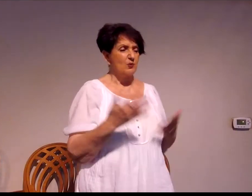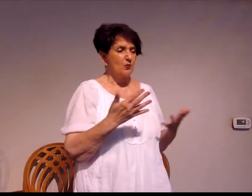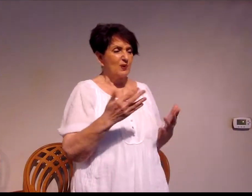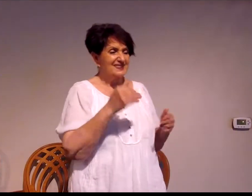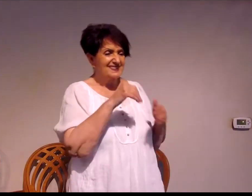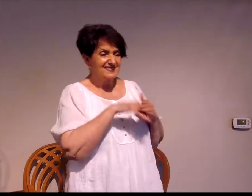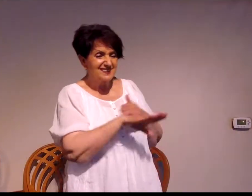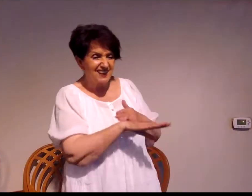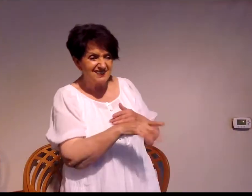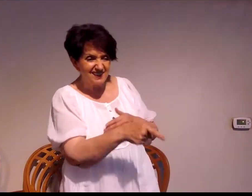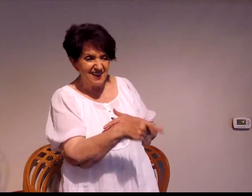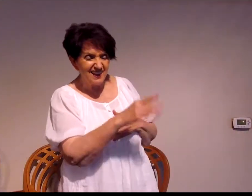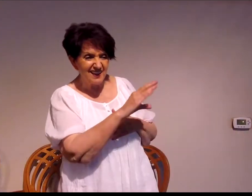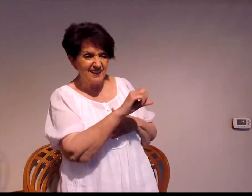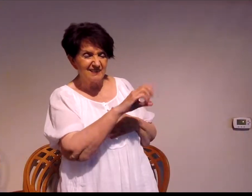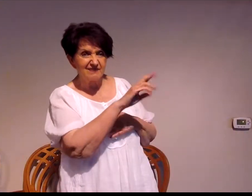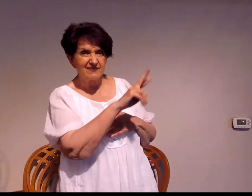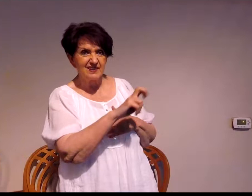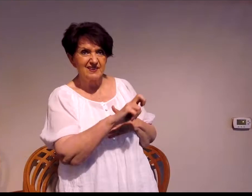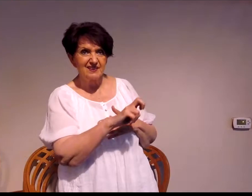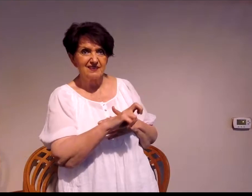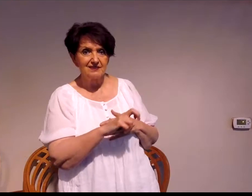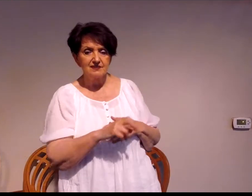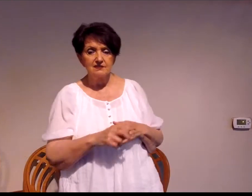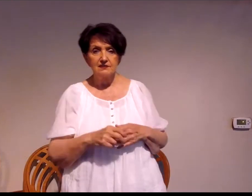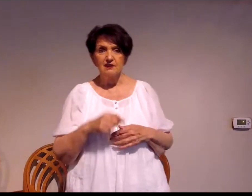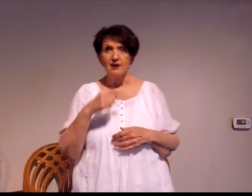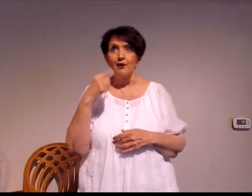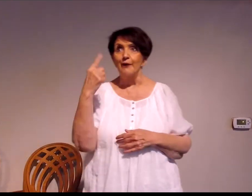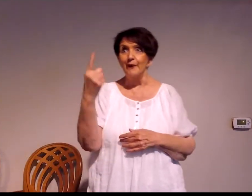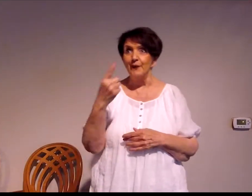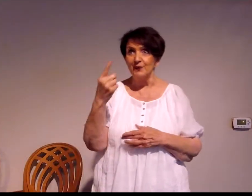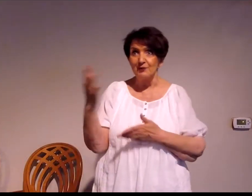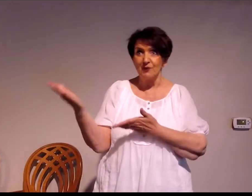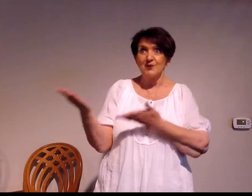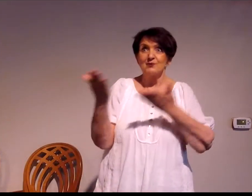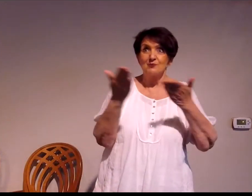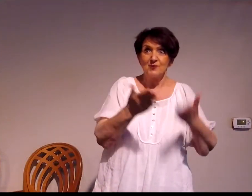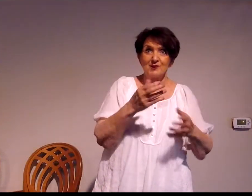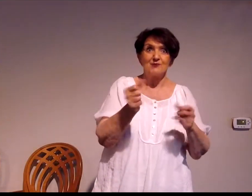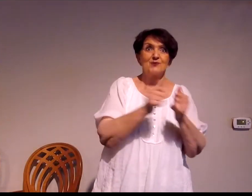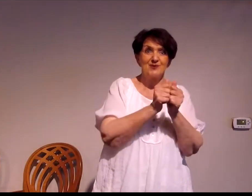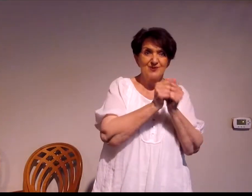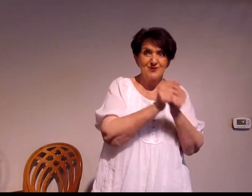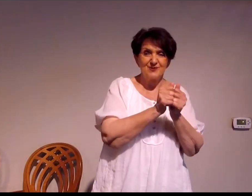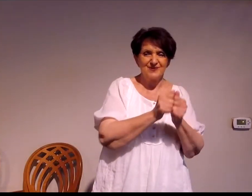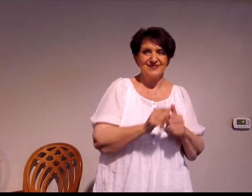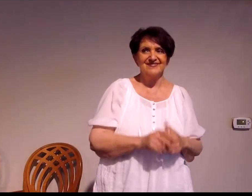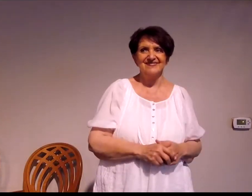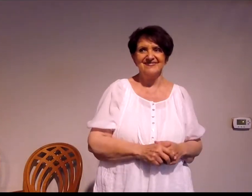cave?" Yoda explains, "Only what you take with you."